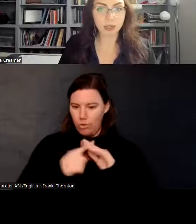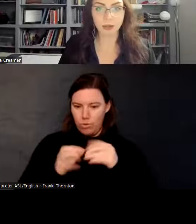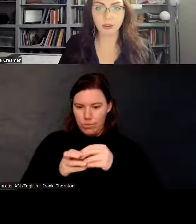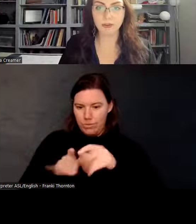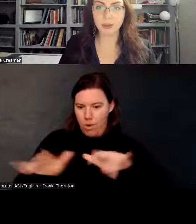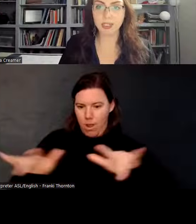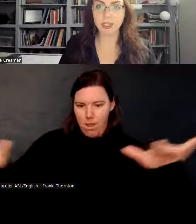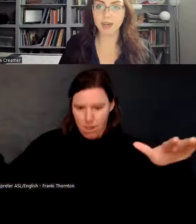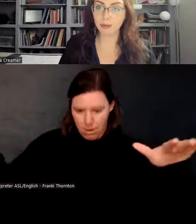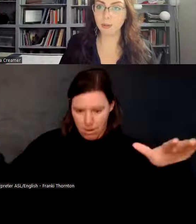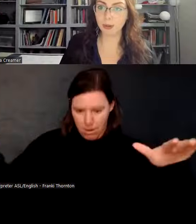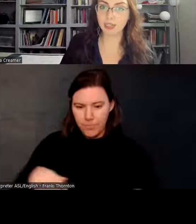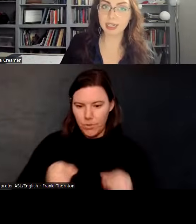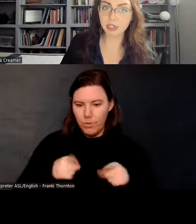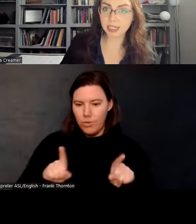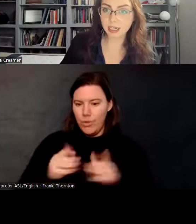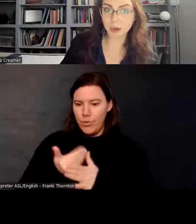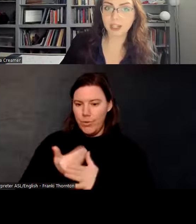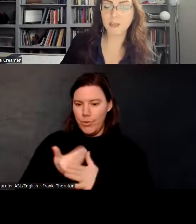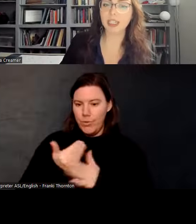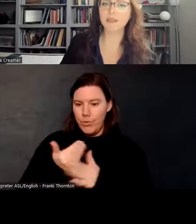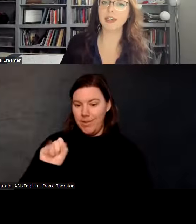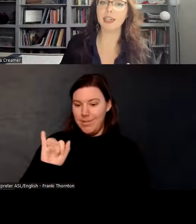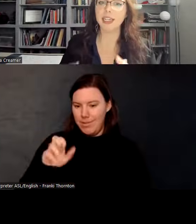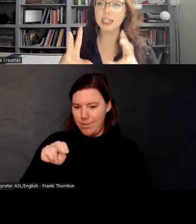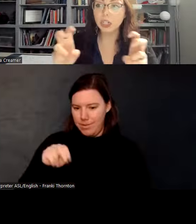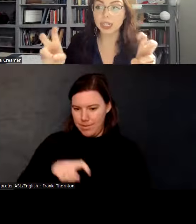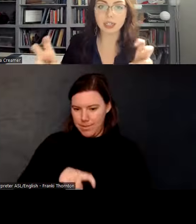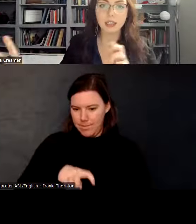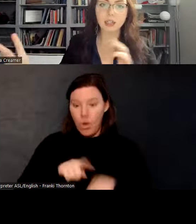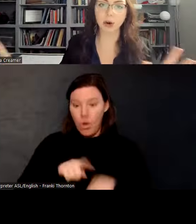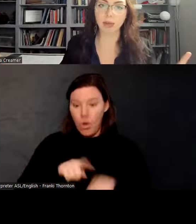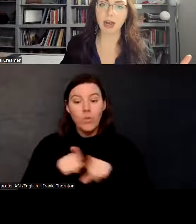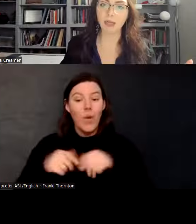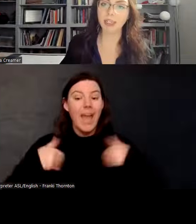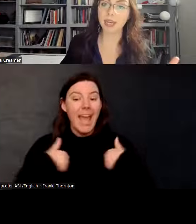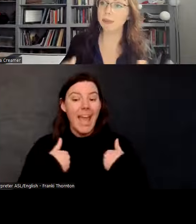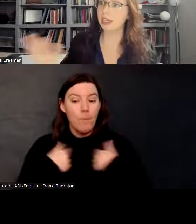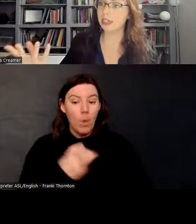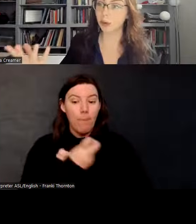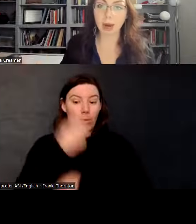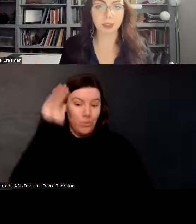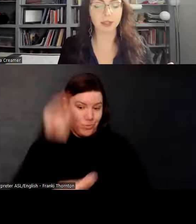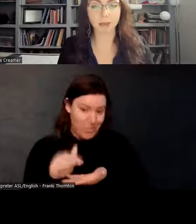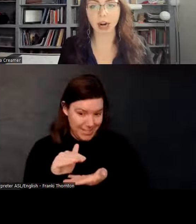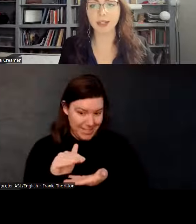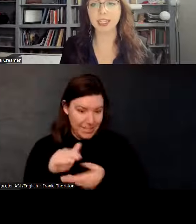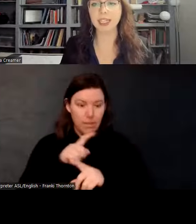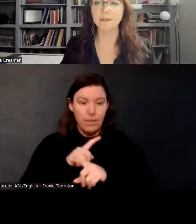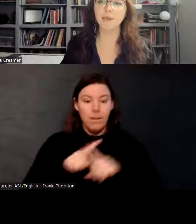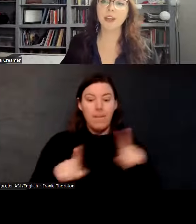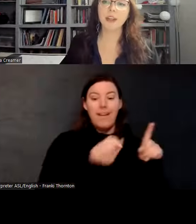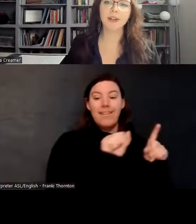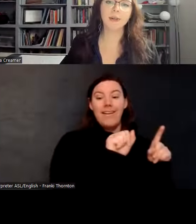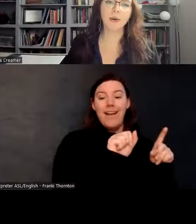time, also, the frequency of animal bones decreased, while specifically Assyrian adornment objects became slightly more popular in the